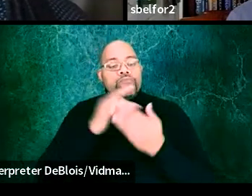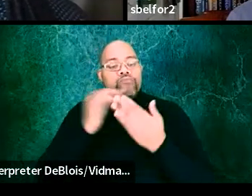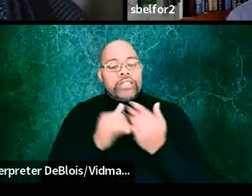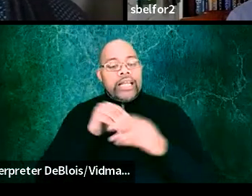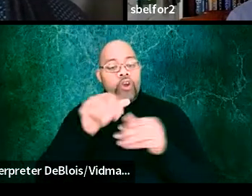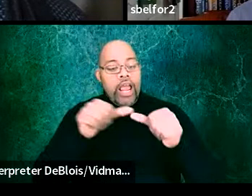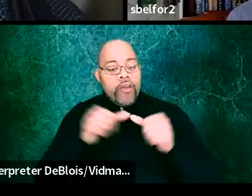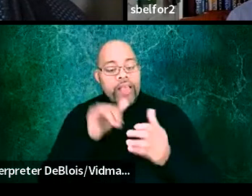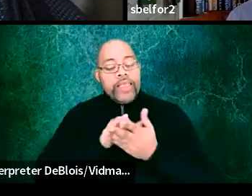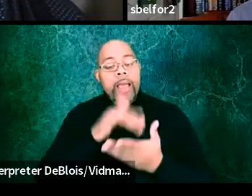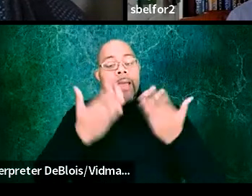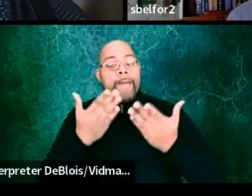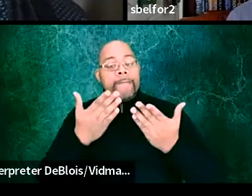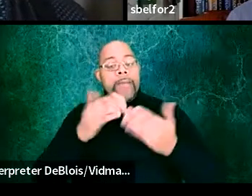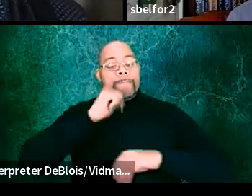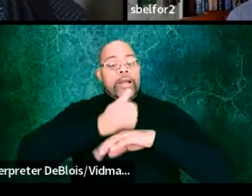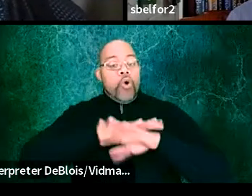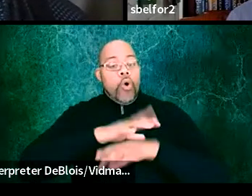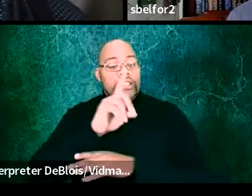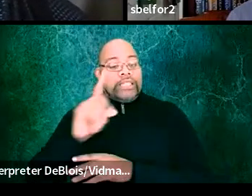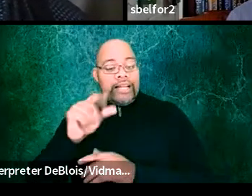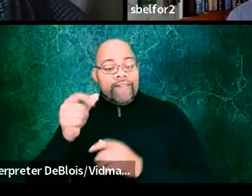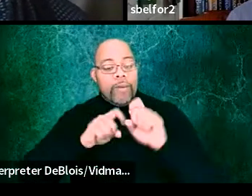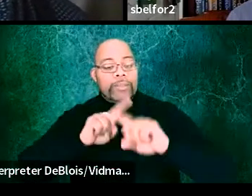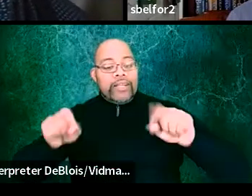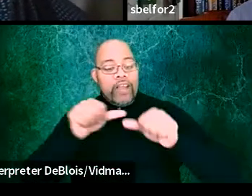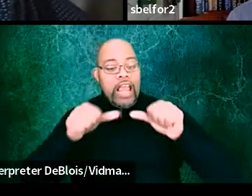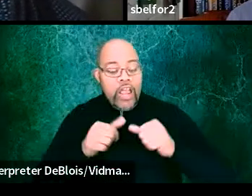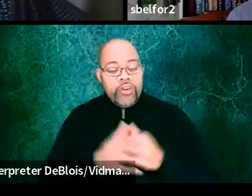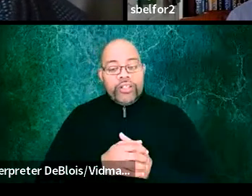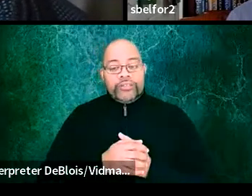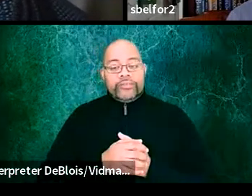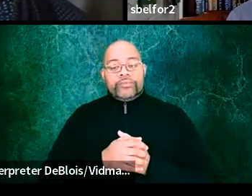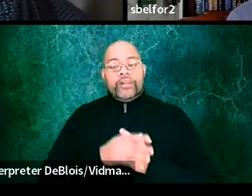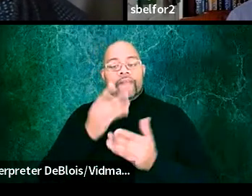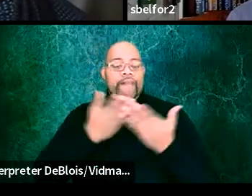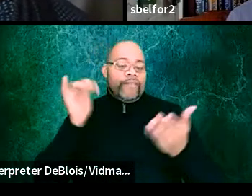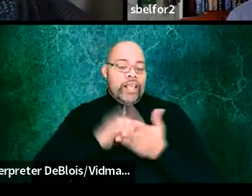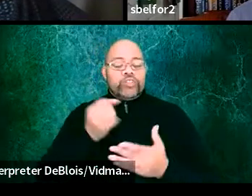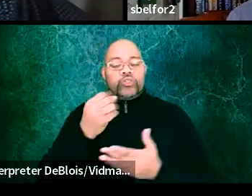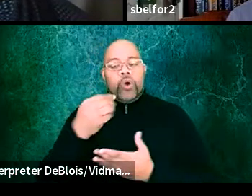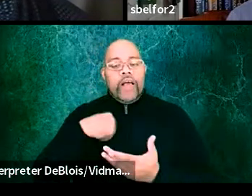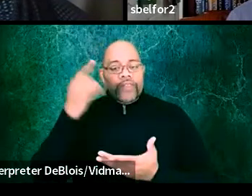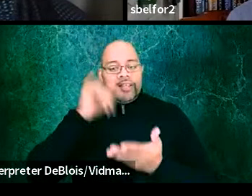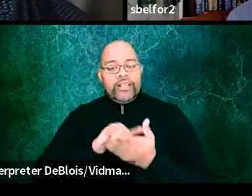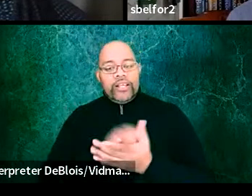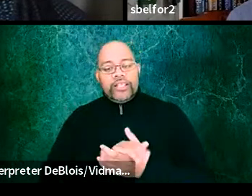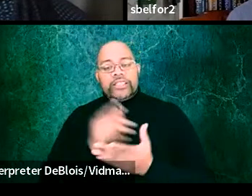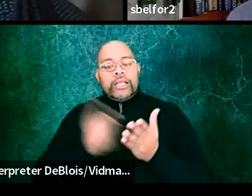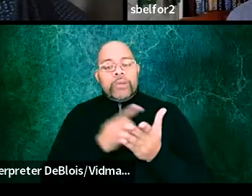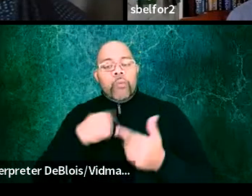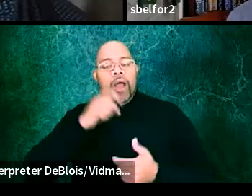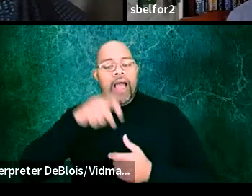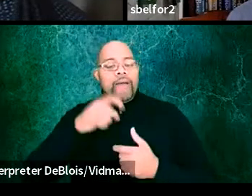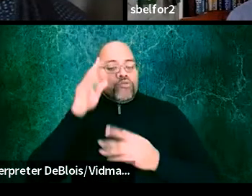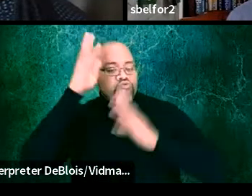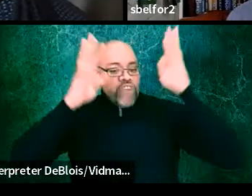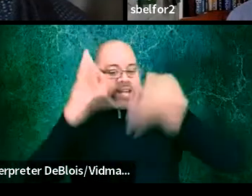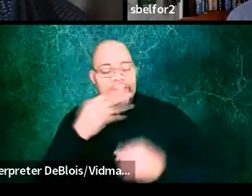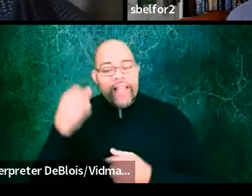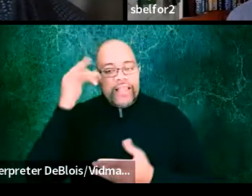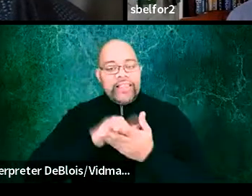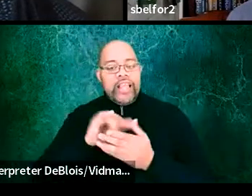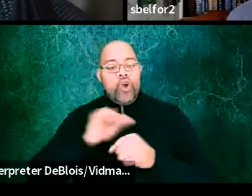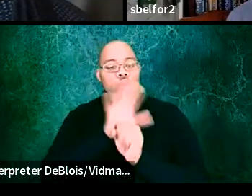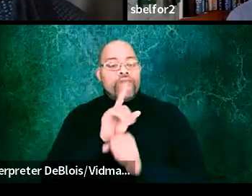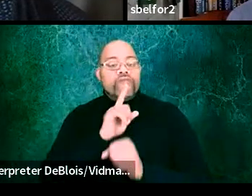in your area that may be based on data from a different area and things like that. So I think sometimes we have to be creative. And I think